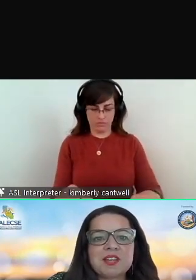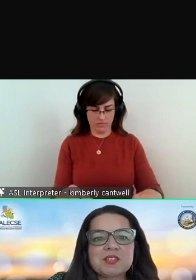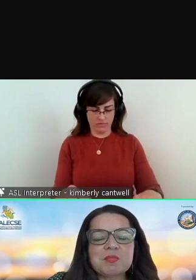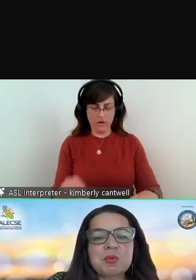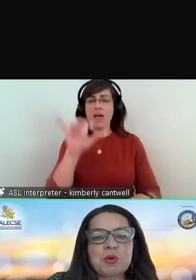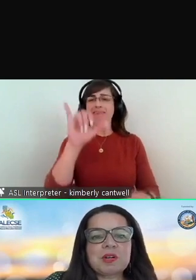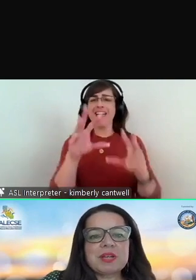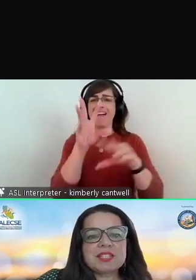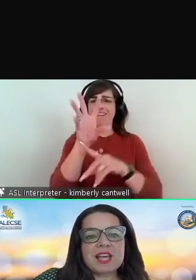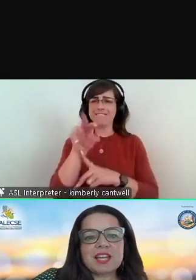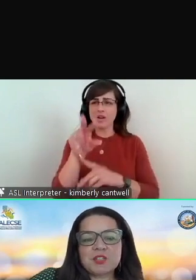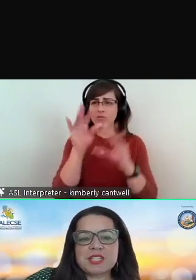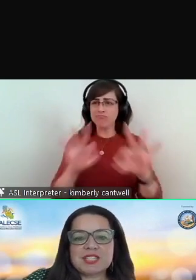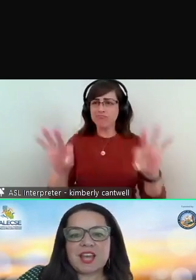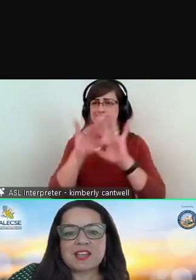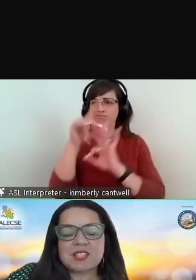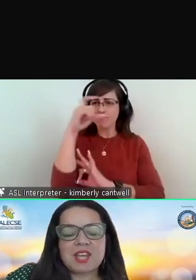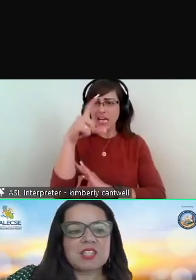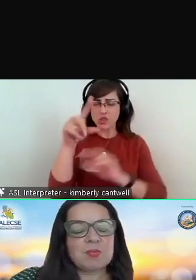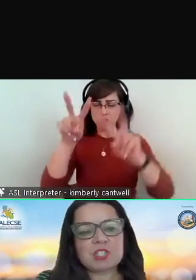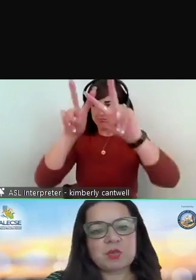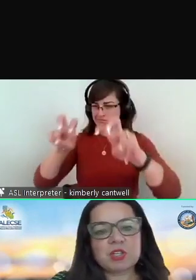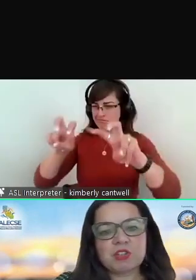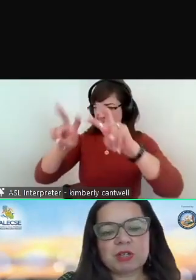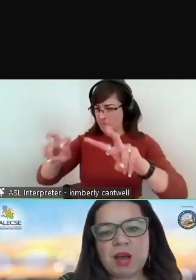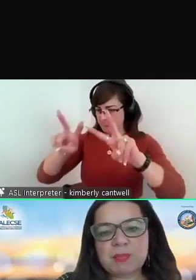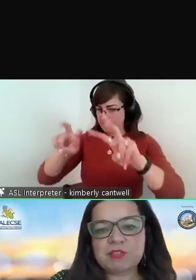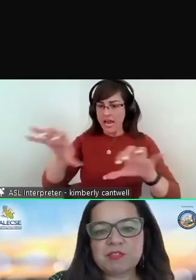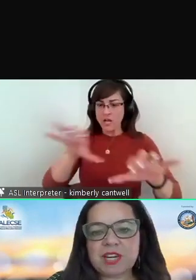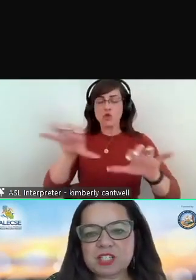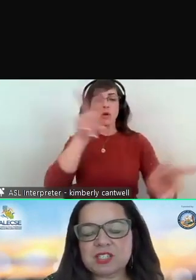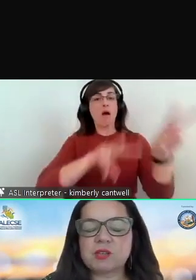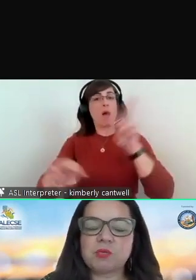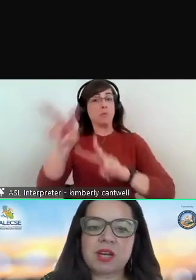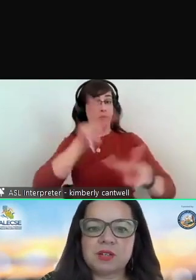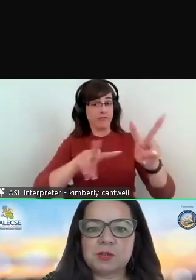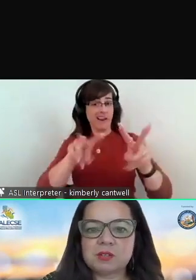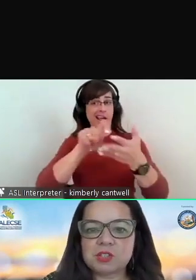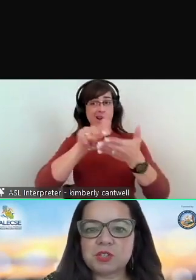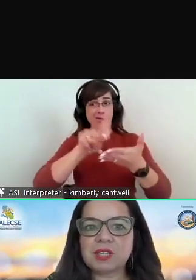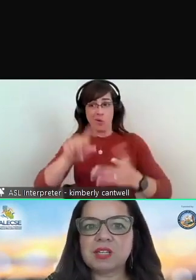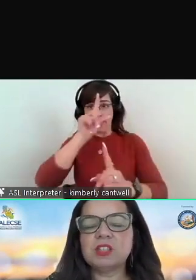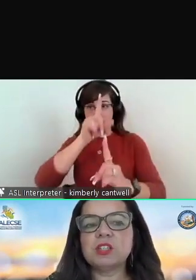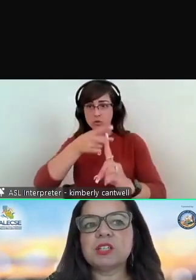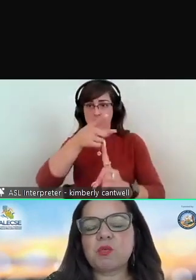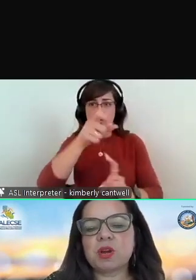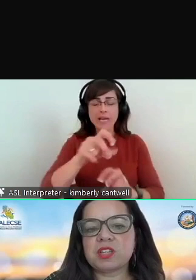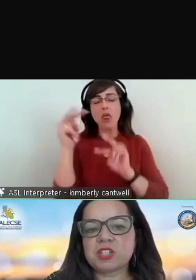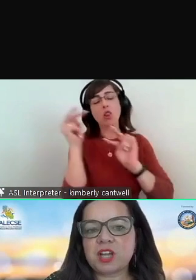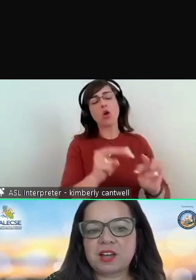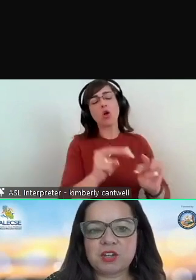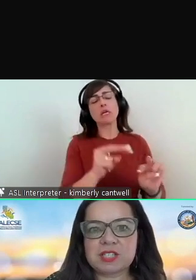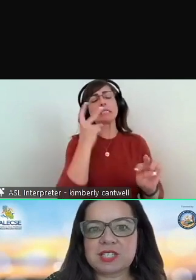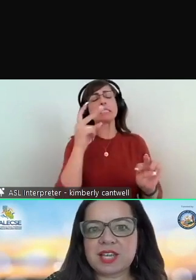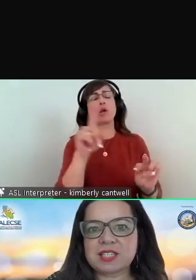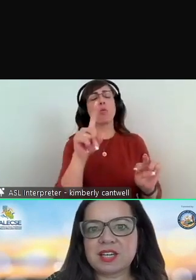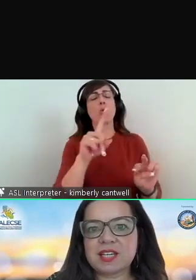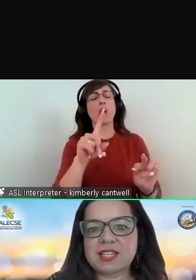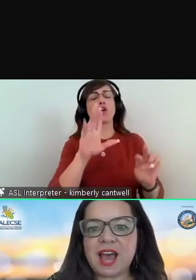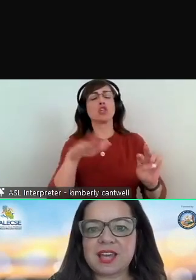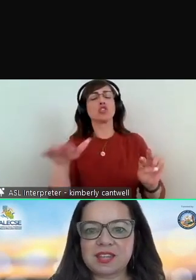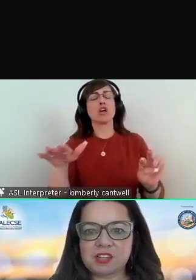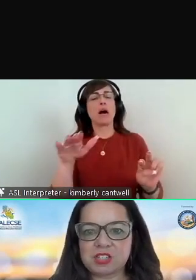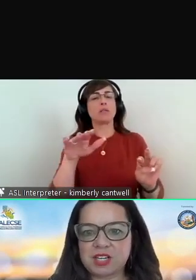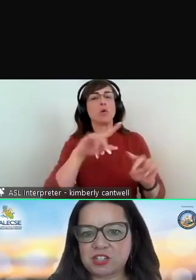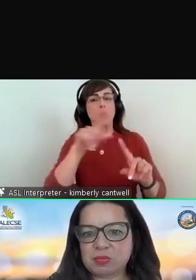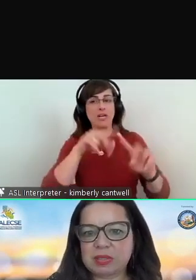So that video is important because as you assess, and especially when you're doing observations and writing goals, you can look at where the child you're assessing is